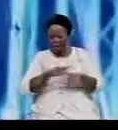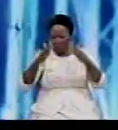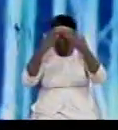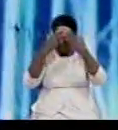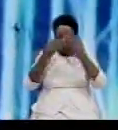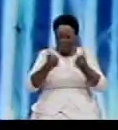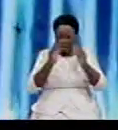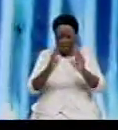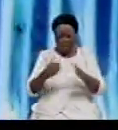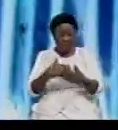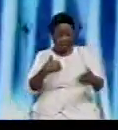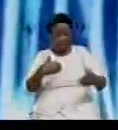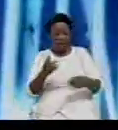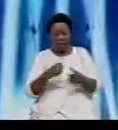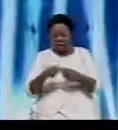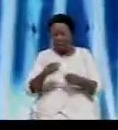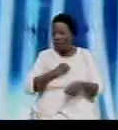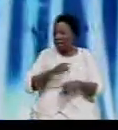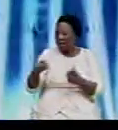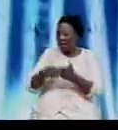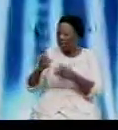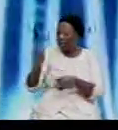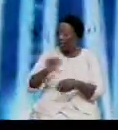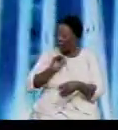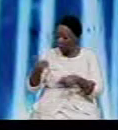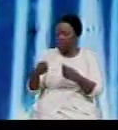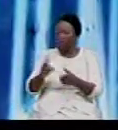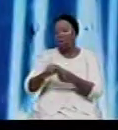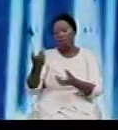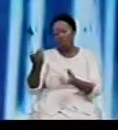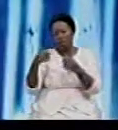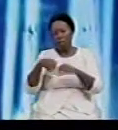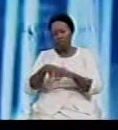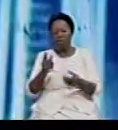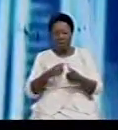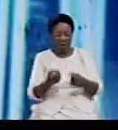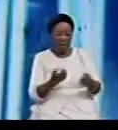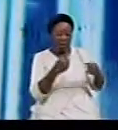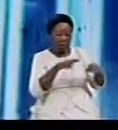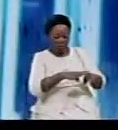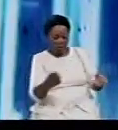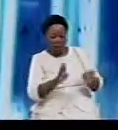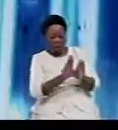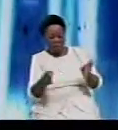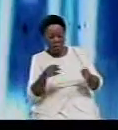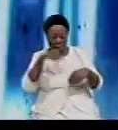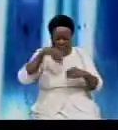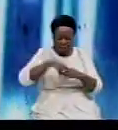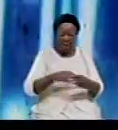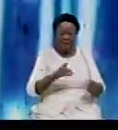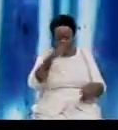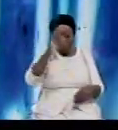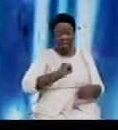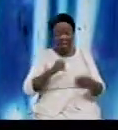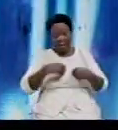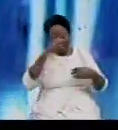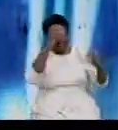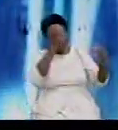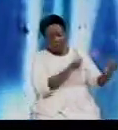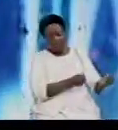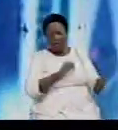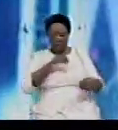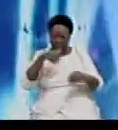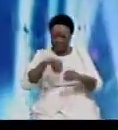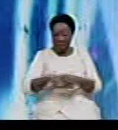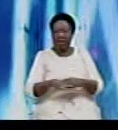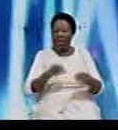before. And I say, this is where I'm going. He said, enter in. And I have faith and I entered in. And I didn't say,